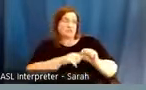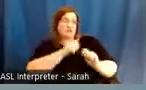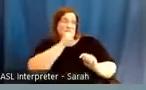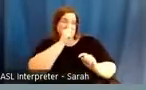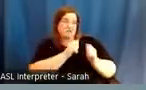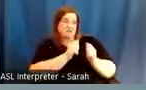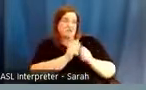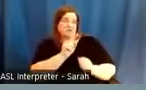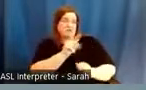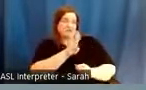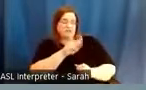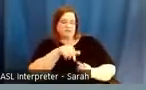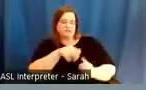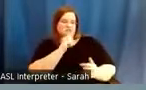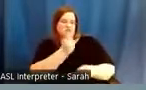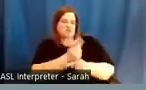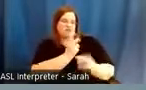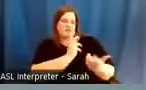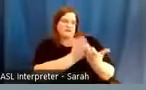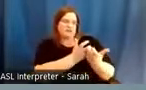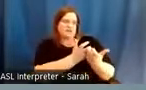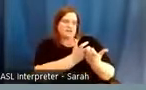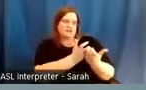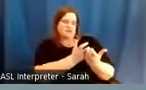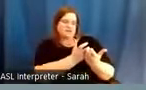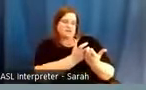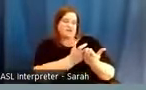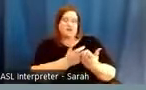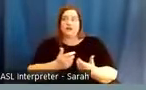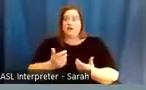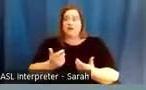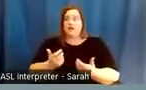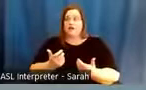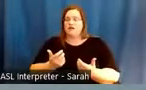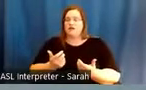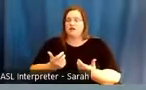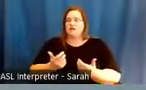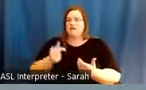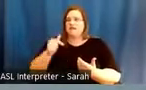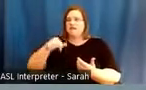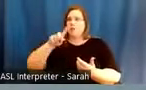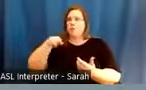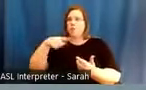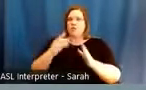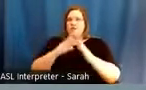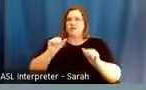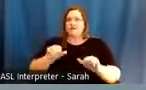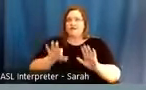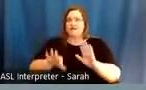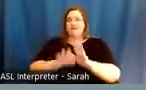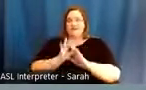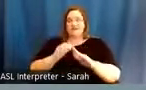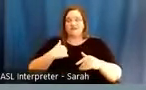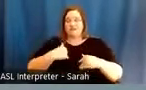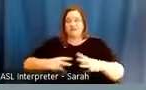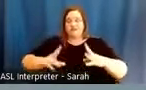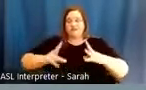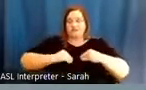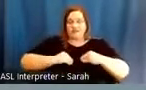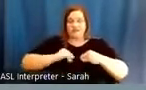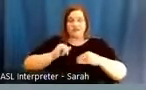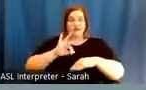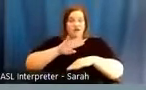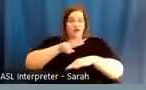then this isn't the right place for you. And I was like, this is the only housing I can find, so I'm taking it. If I fall, if